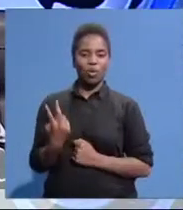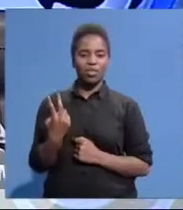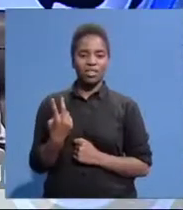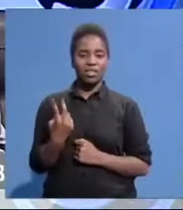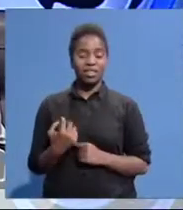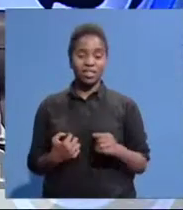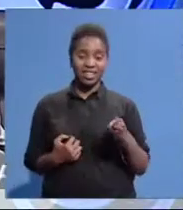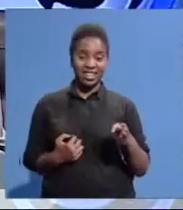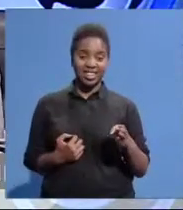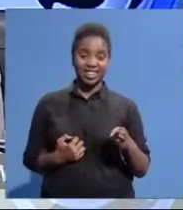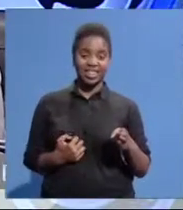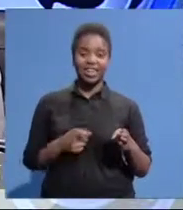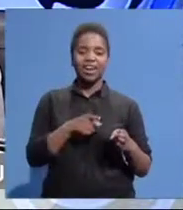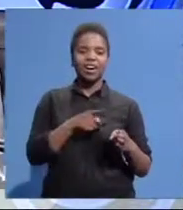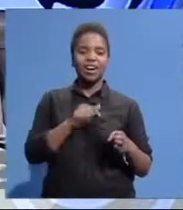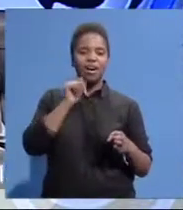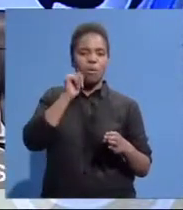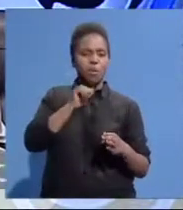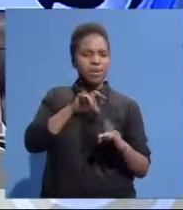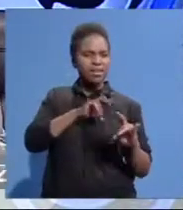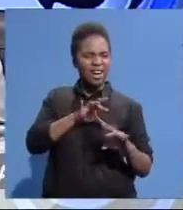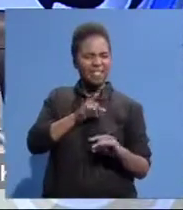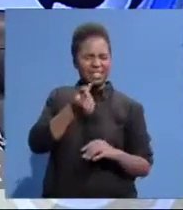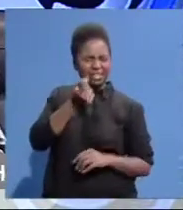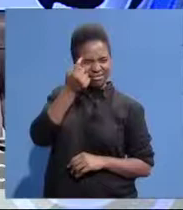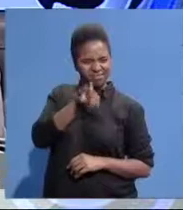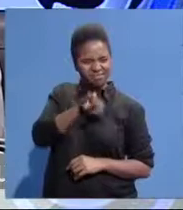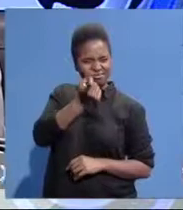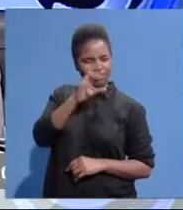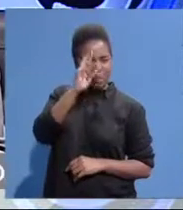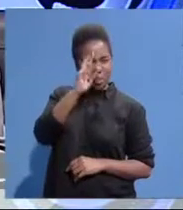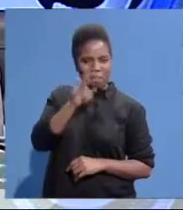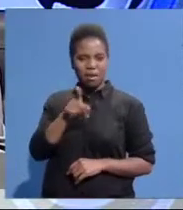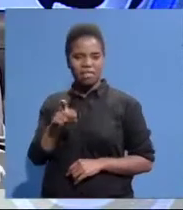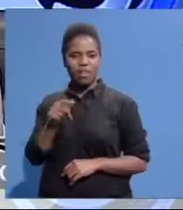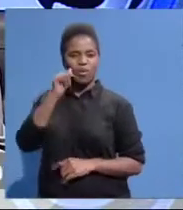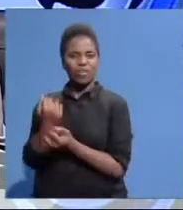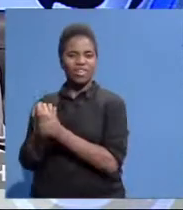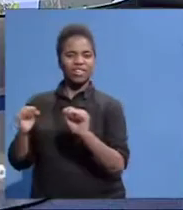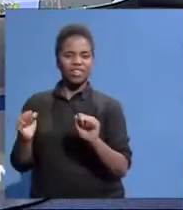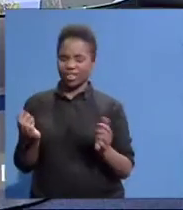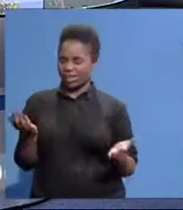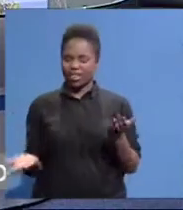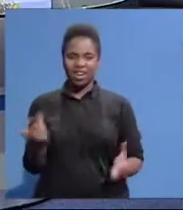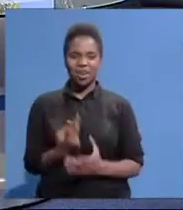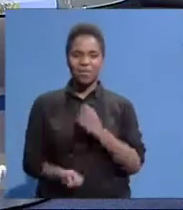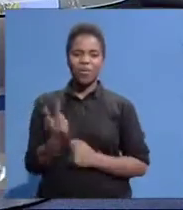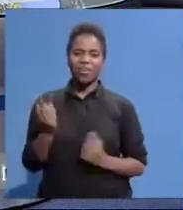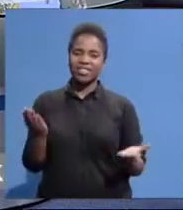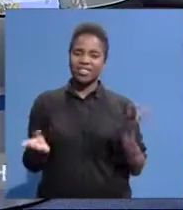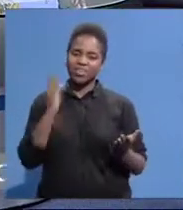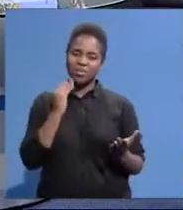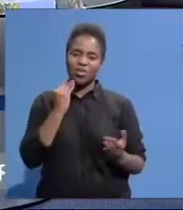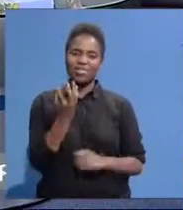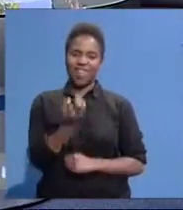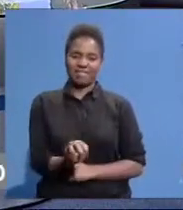of the energy to still make a difference and make an effect change. And you come along with such with a new perspective. So if we look